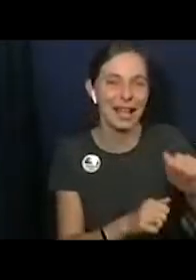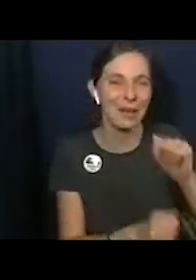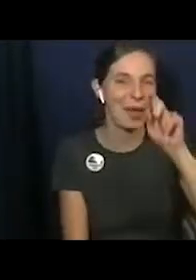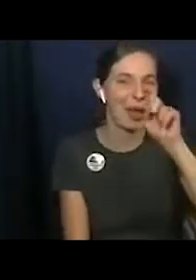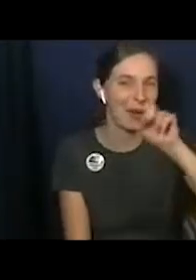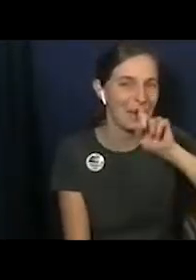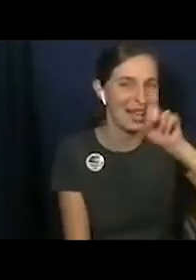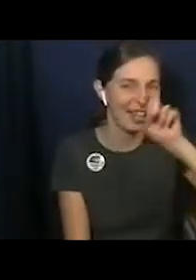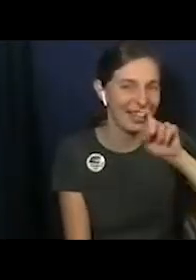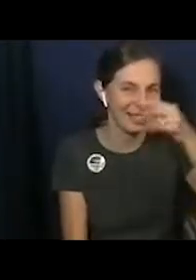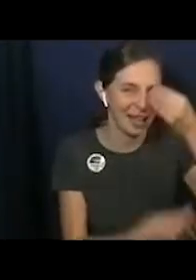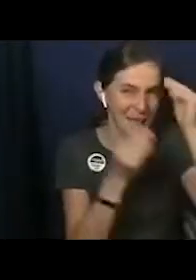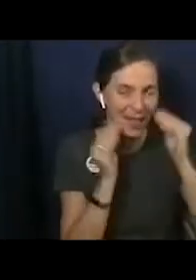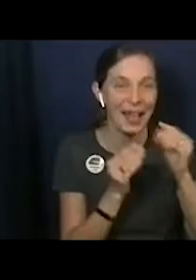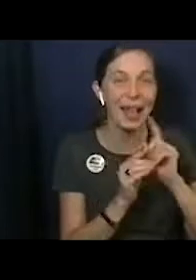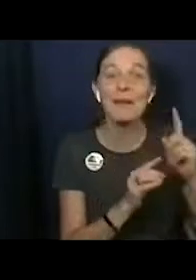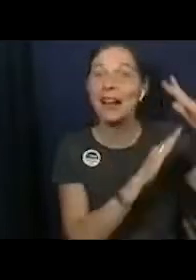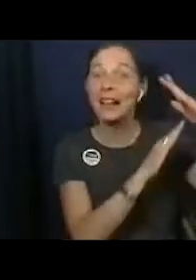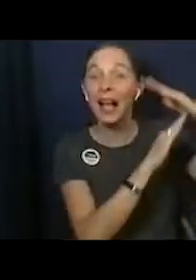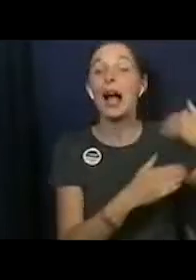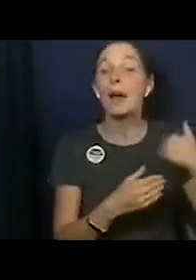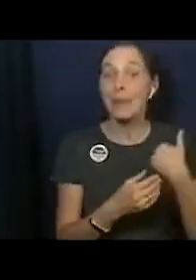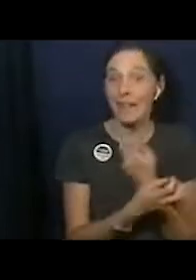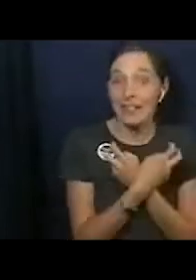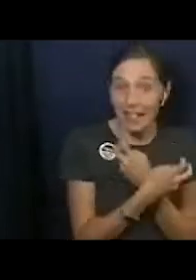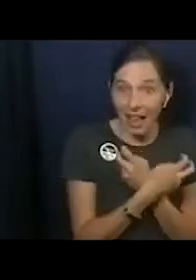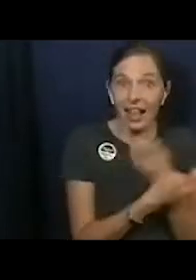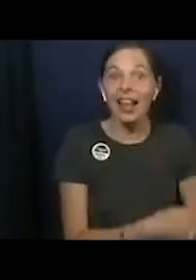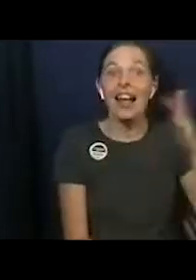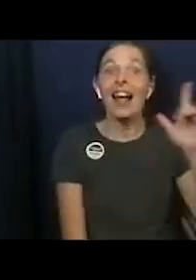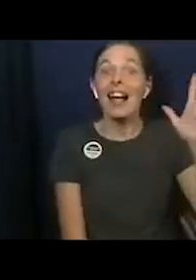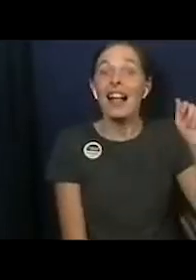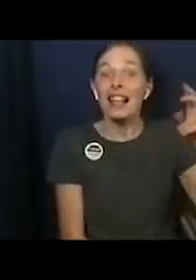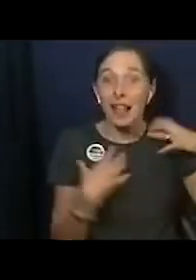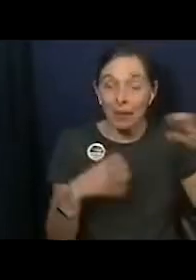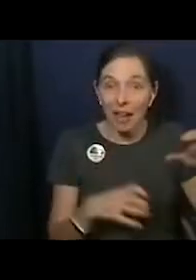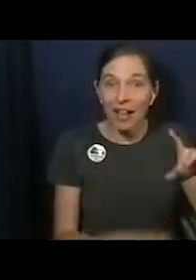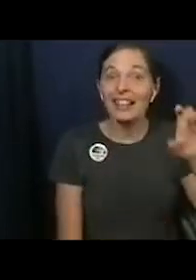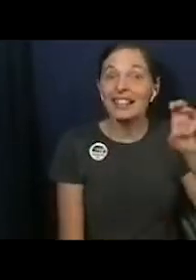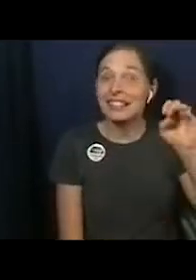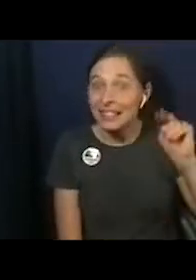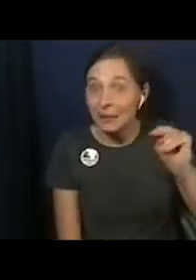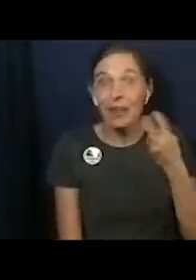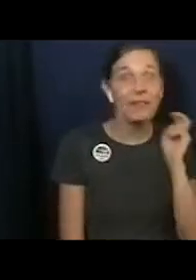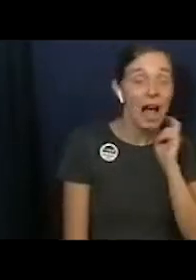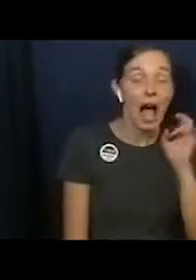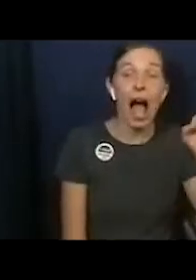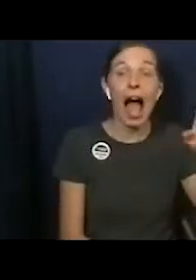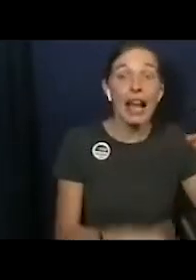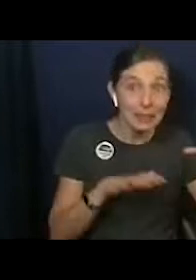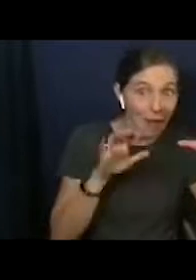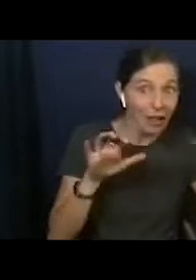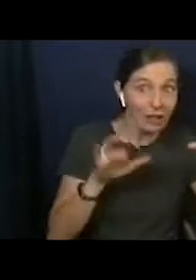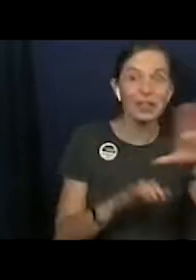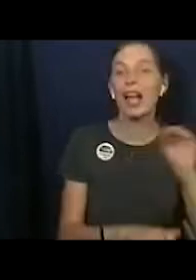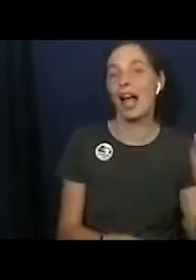2020 with us. Now I'm eating. So I went to the bathroom. Now I have a mouthful of nuts.